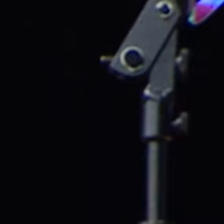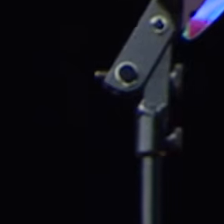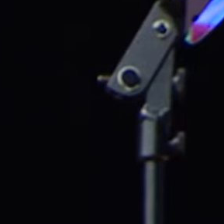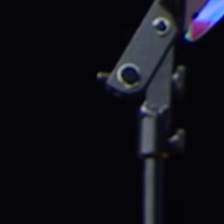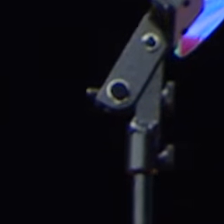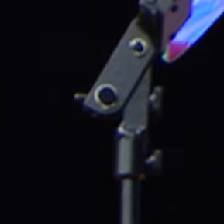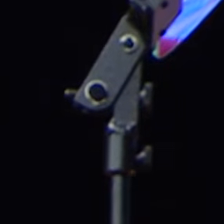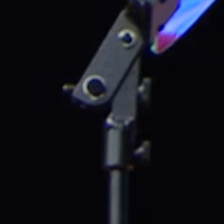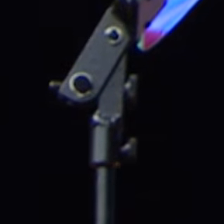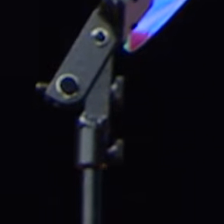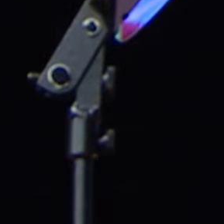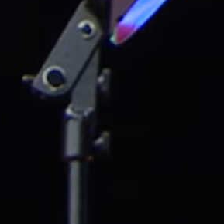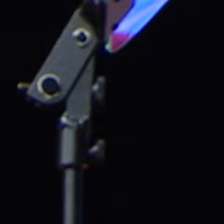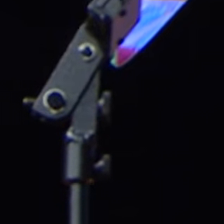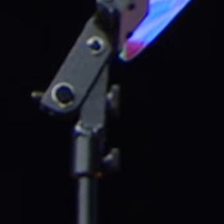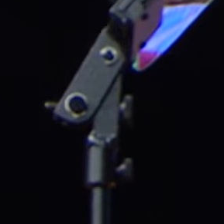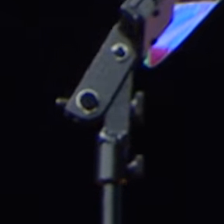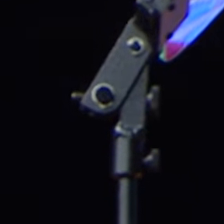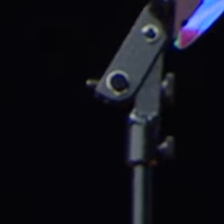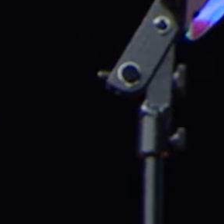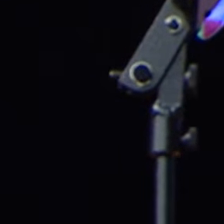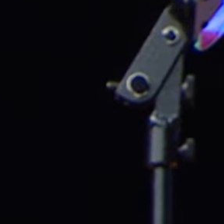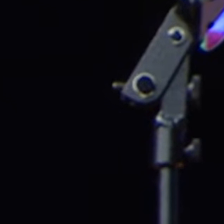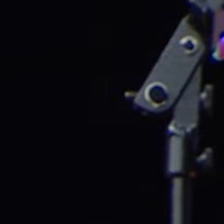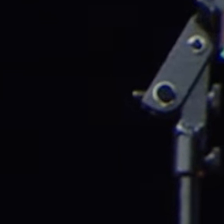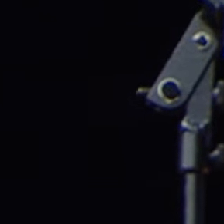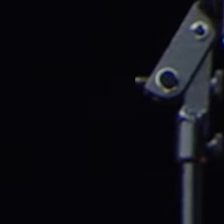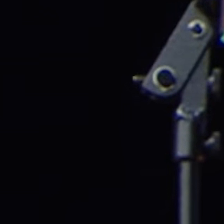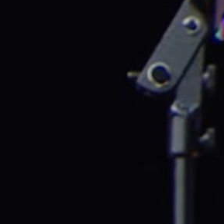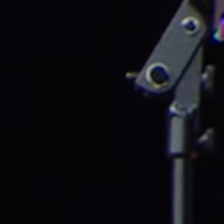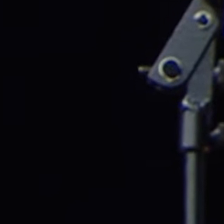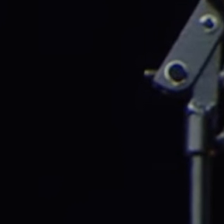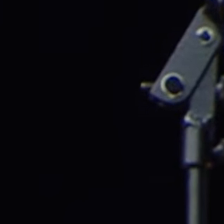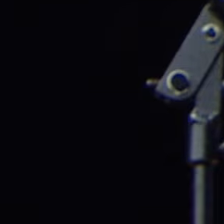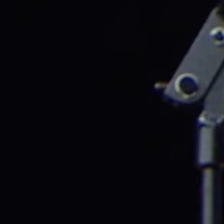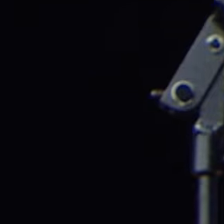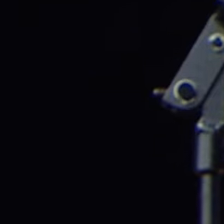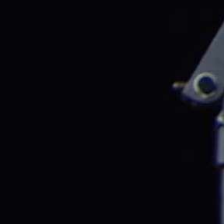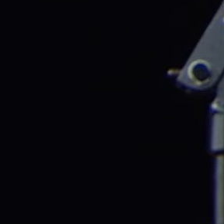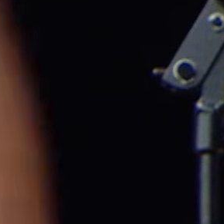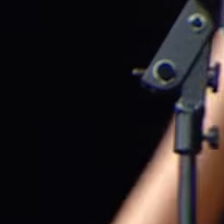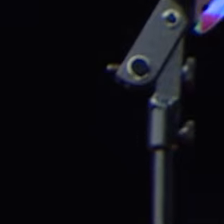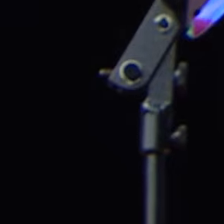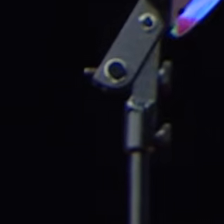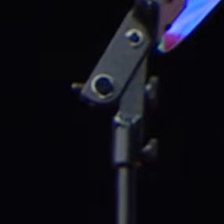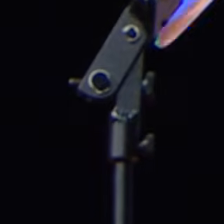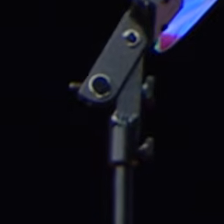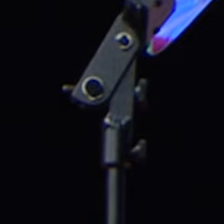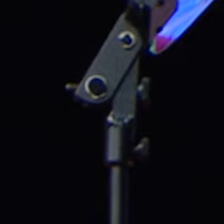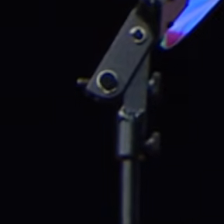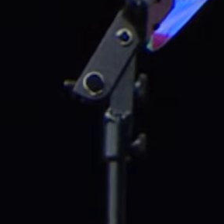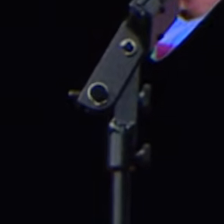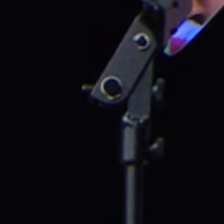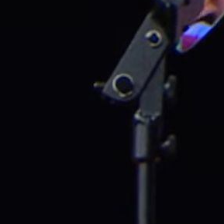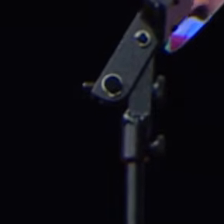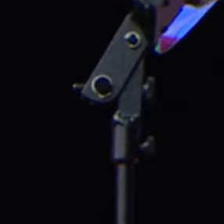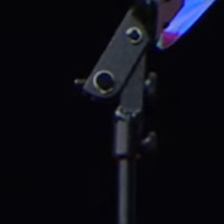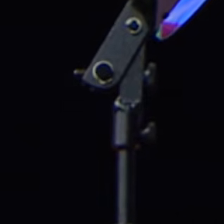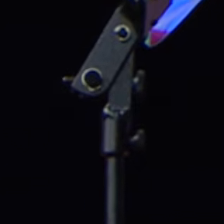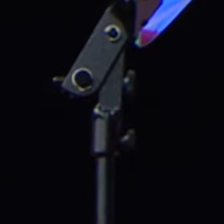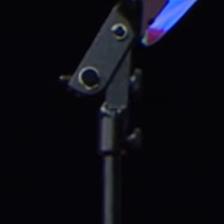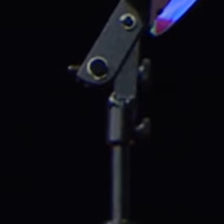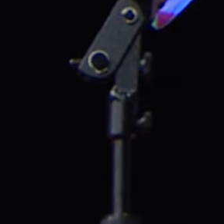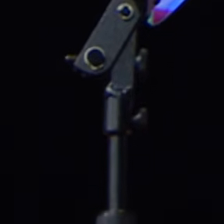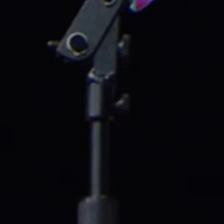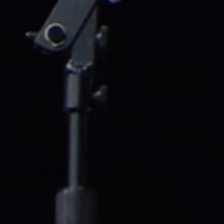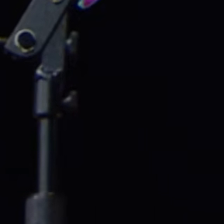Thank you for the opportunity to serve as the mayor of my hometown in our great city for 4 more